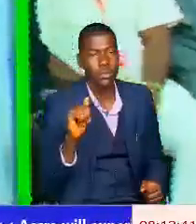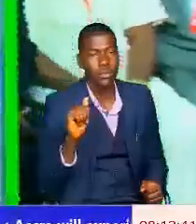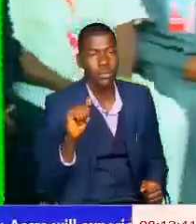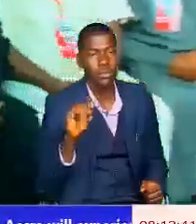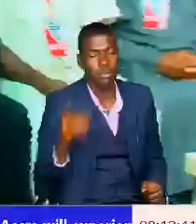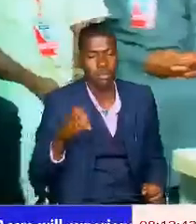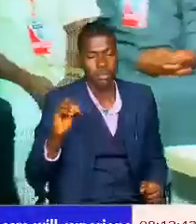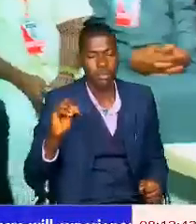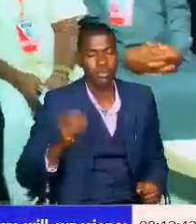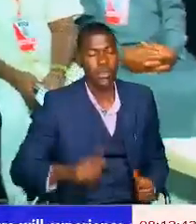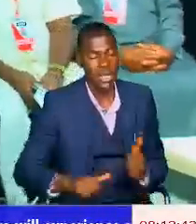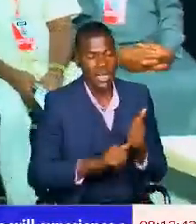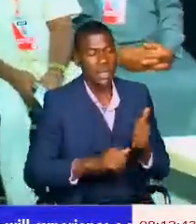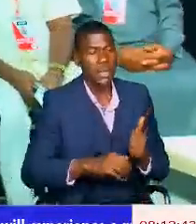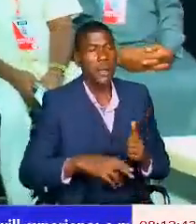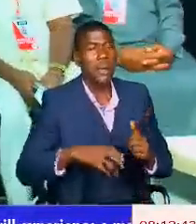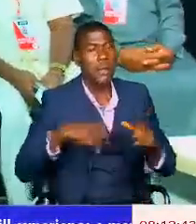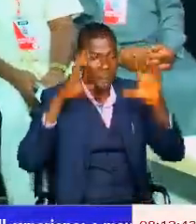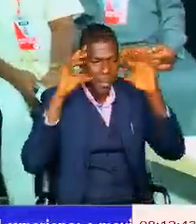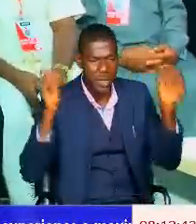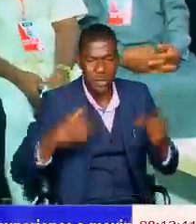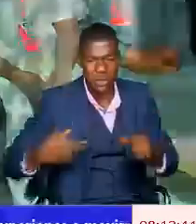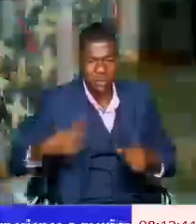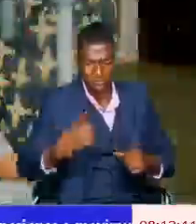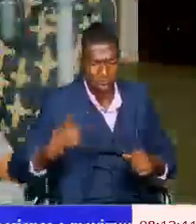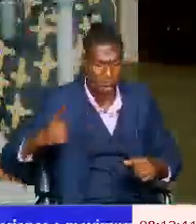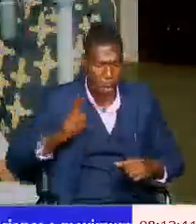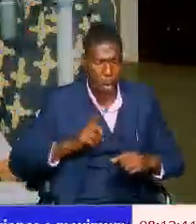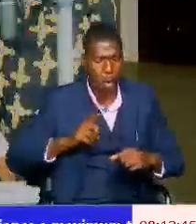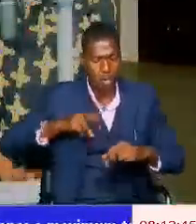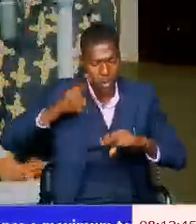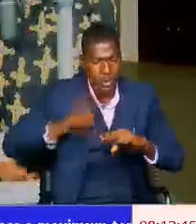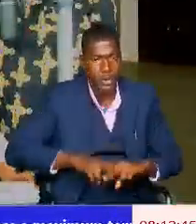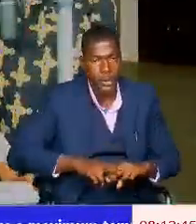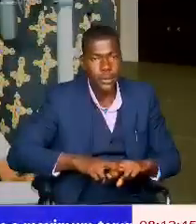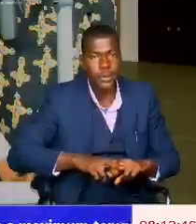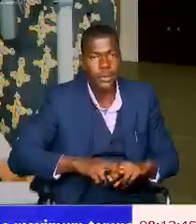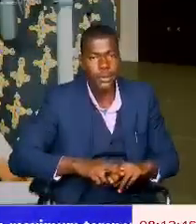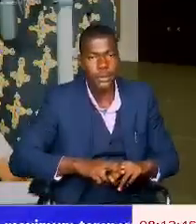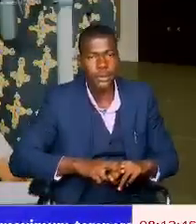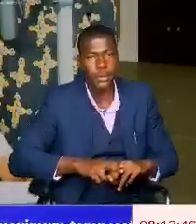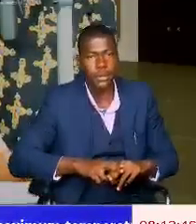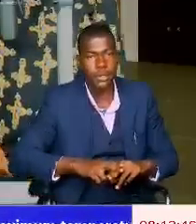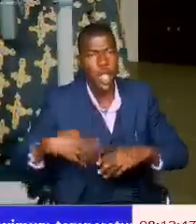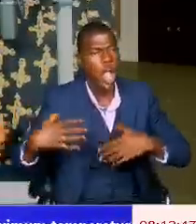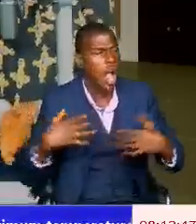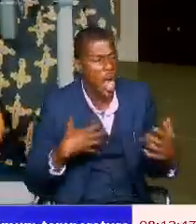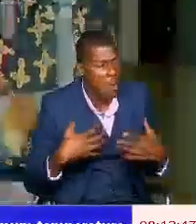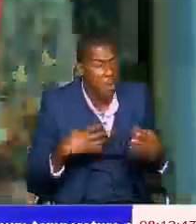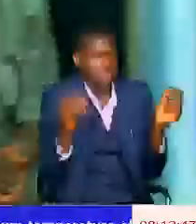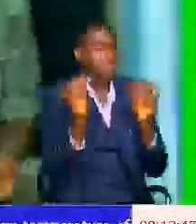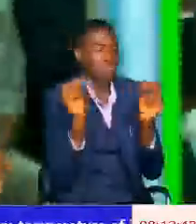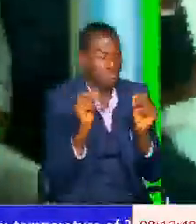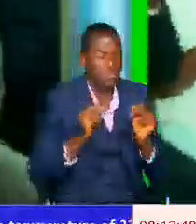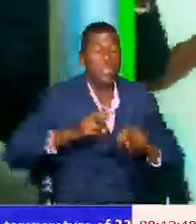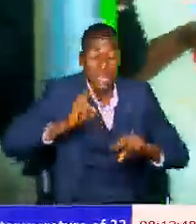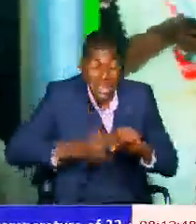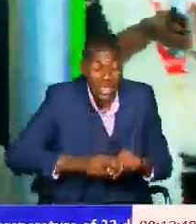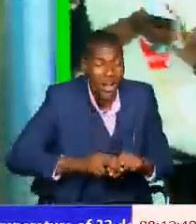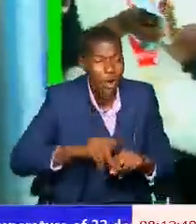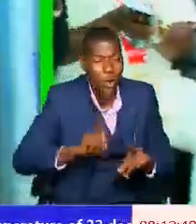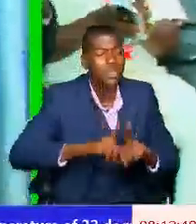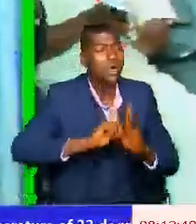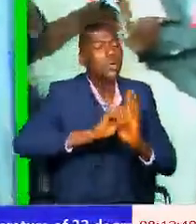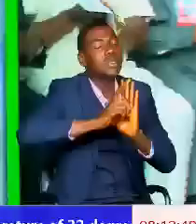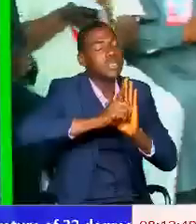President of the Federal Republic of Nigeria, cost it down for here. 2 hours plus, he no complain to go. Make we appreciate the Vice President, Jare.